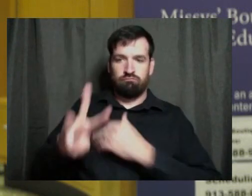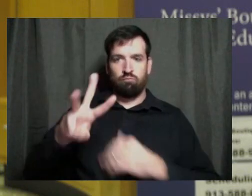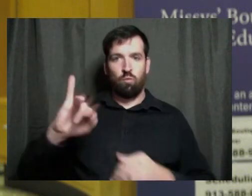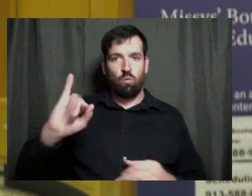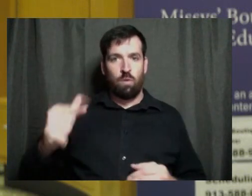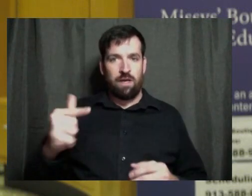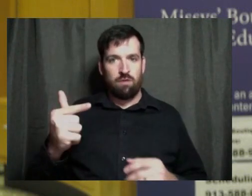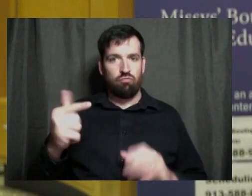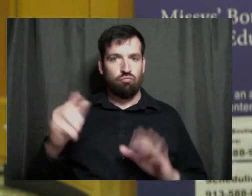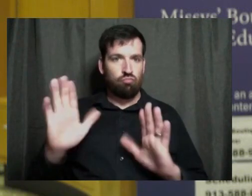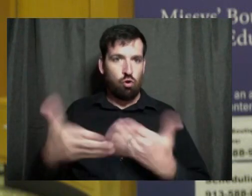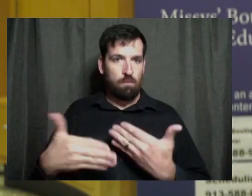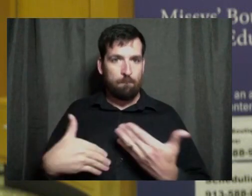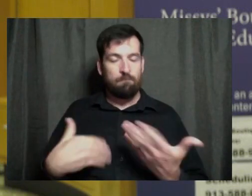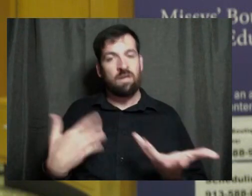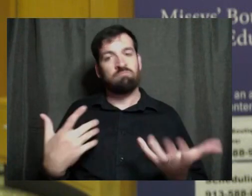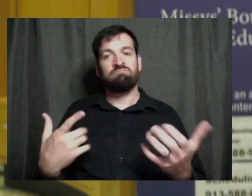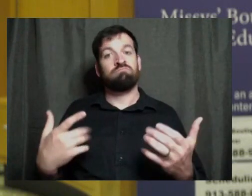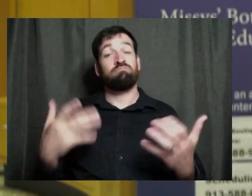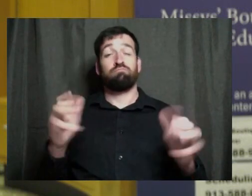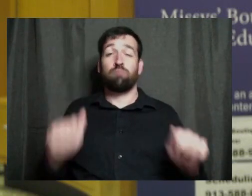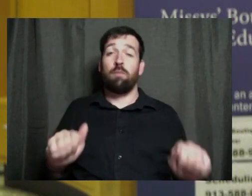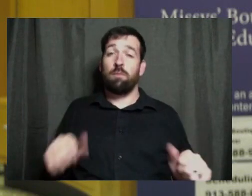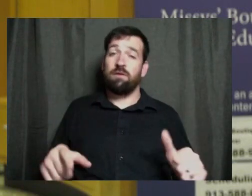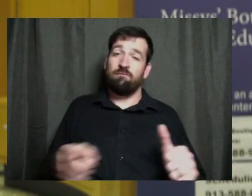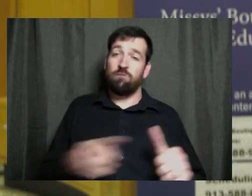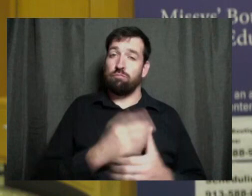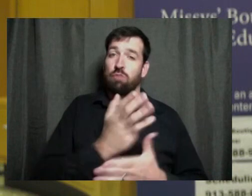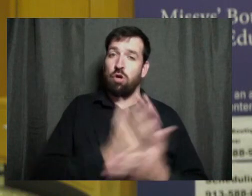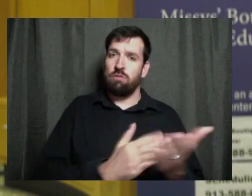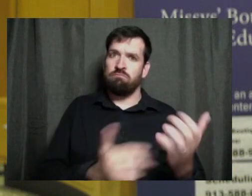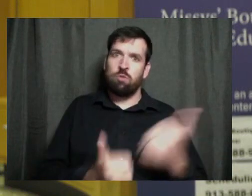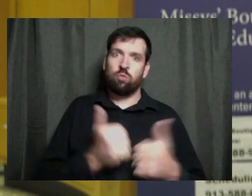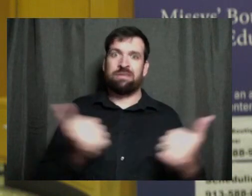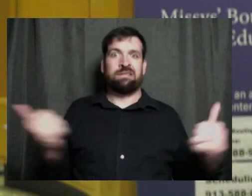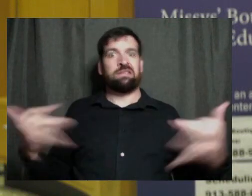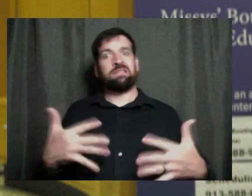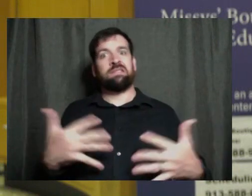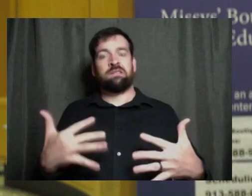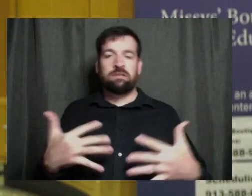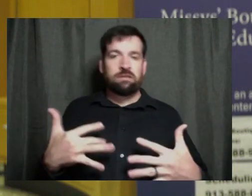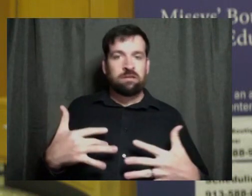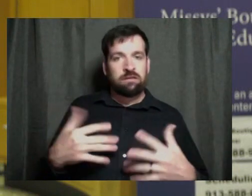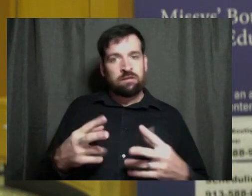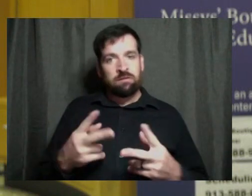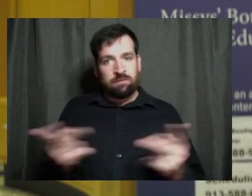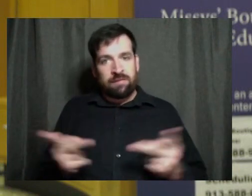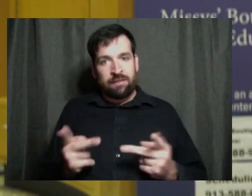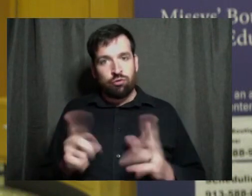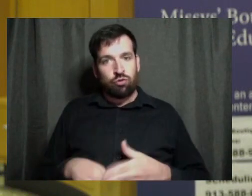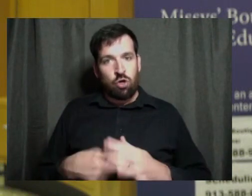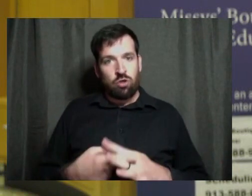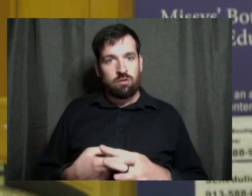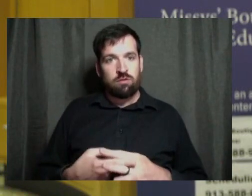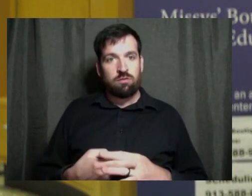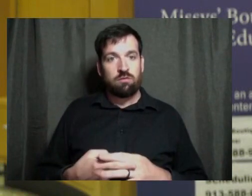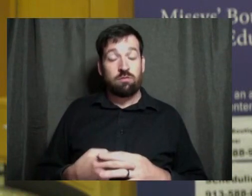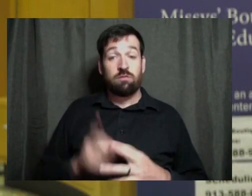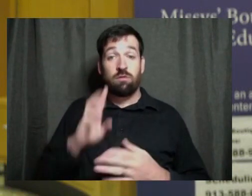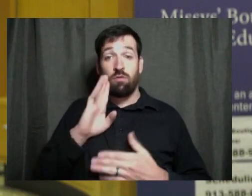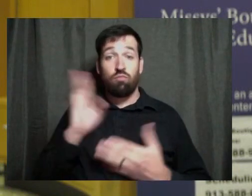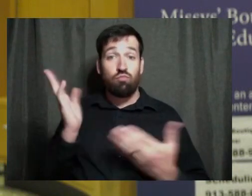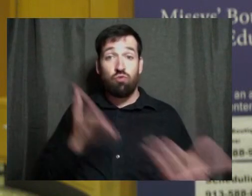probably the beginning of her journey, so it's the most fearful place to start. Well, she brought in 12 of her